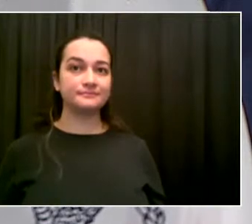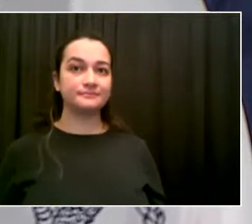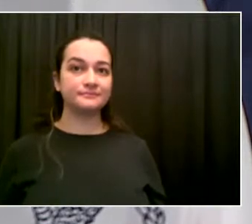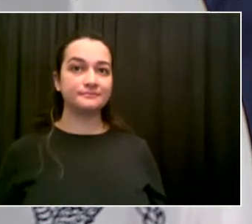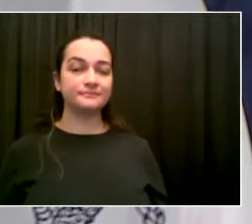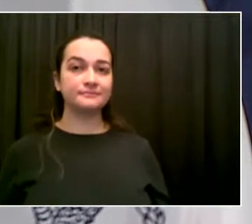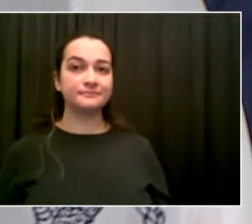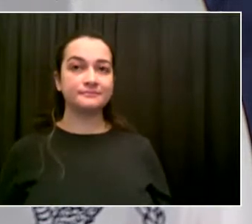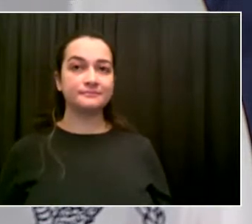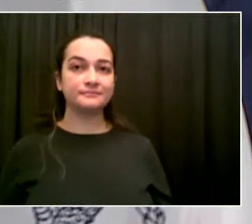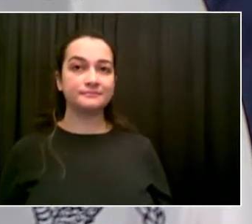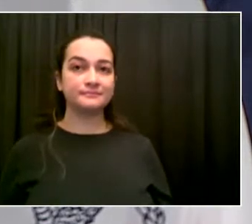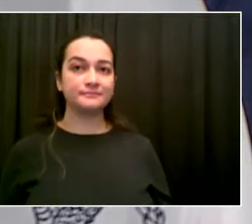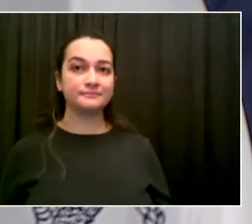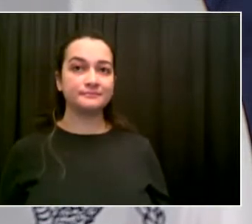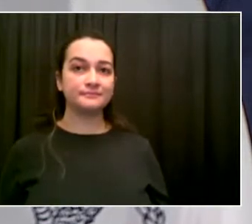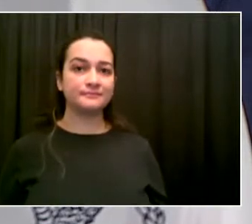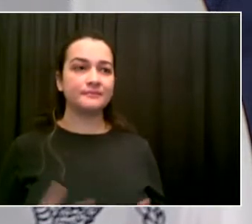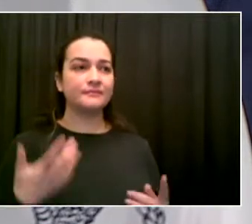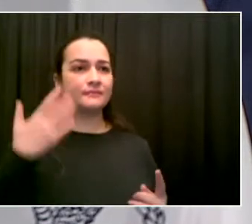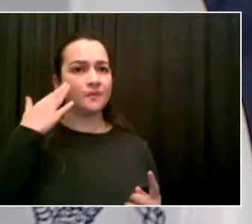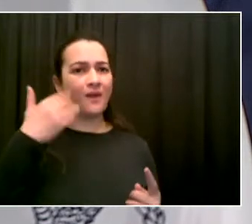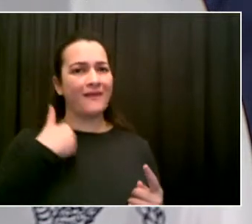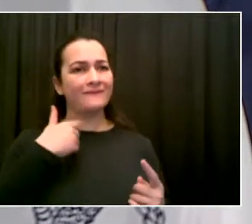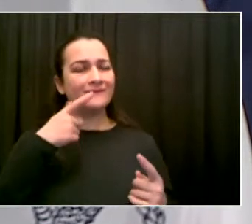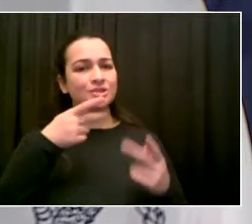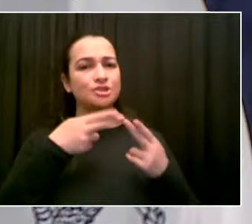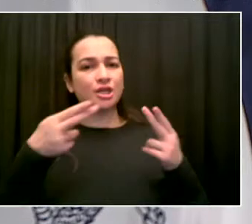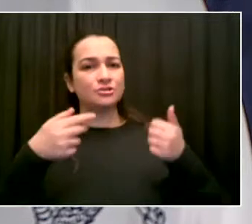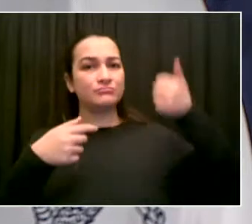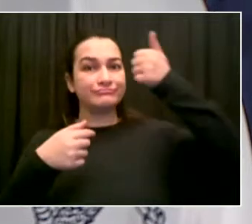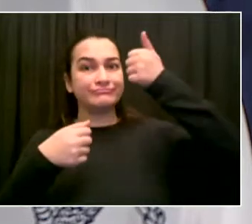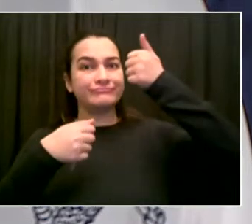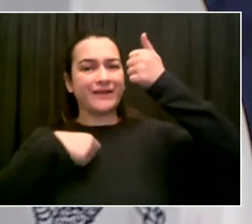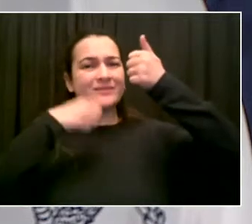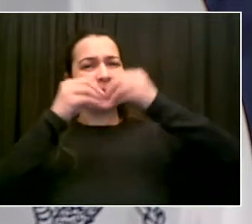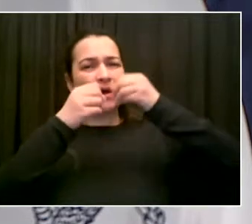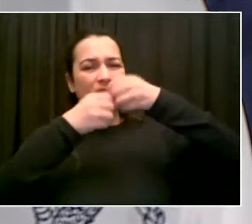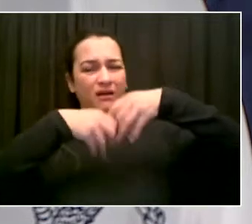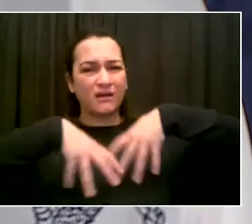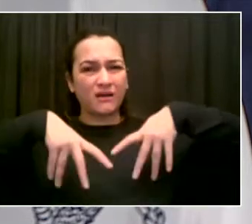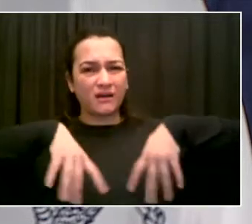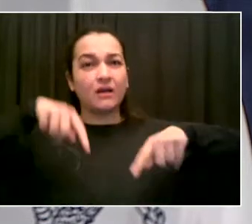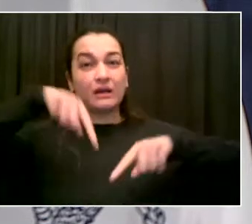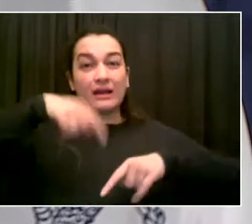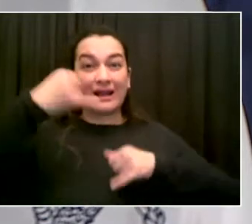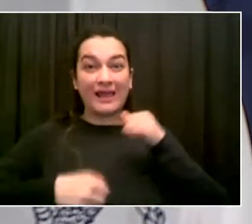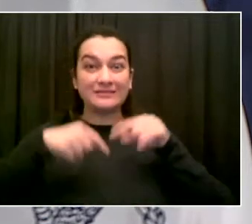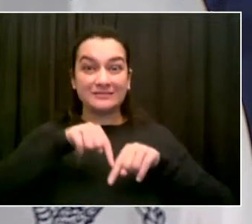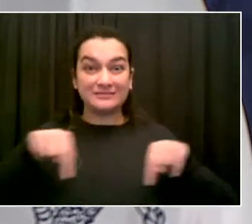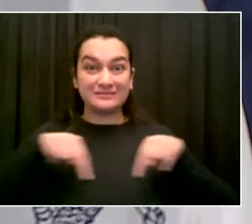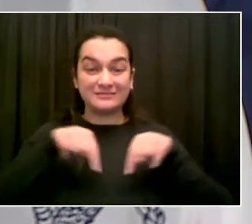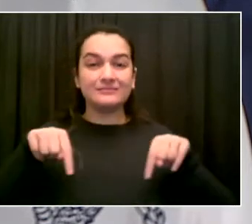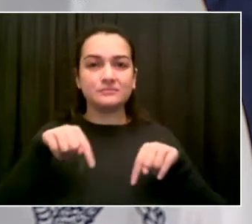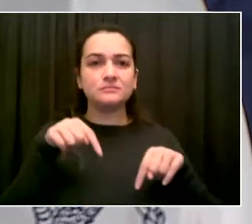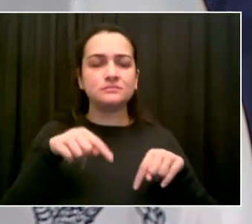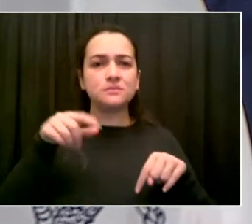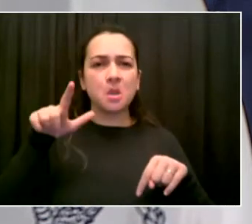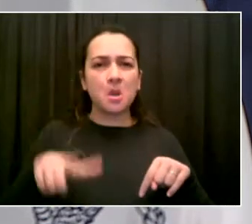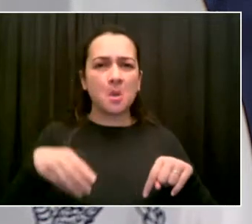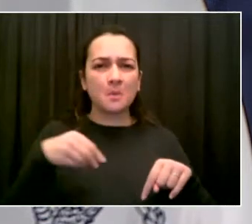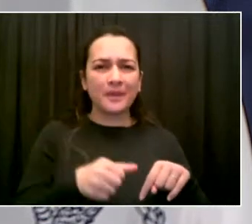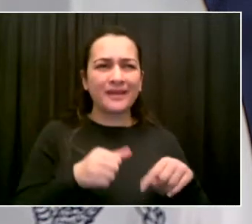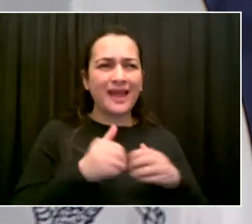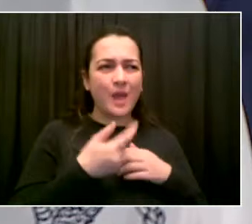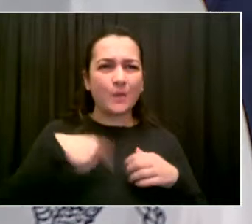Again, I think when we talk about homeless shelters, we have a mix of different employees, some who are city employees. A